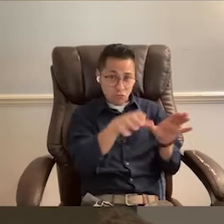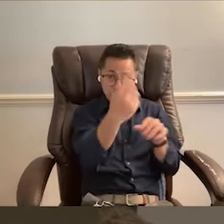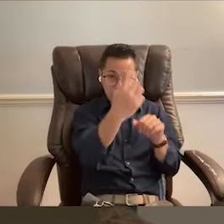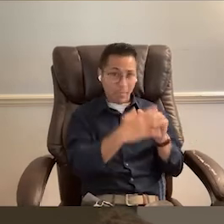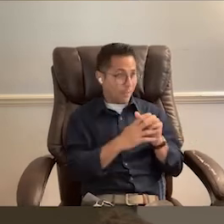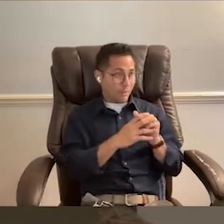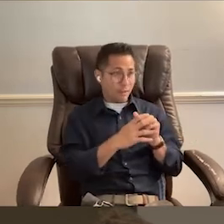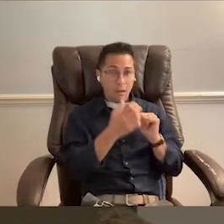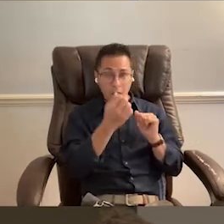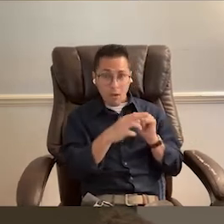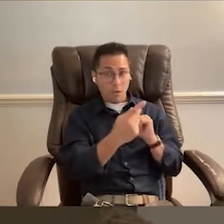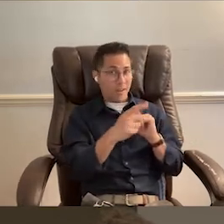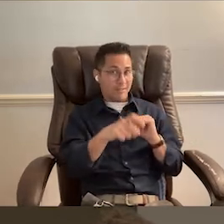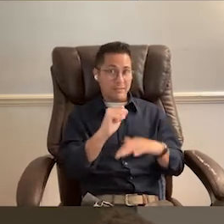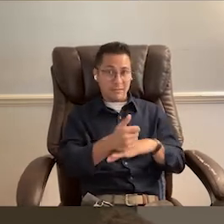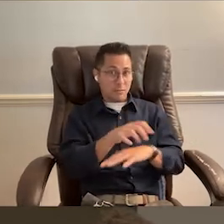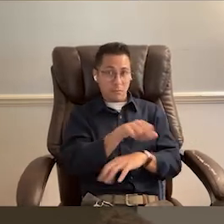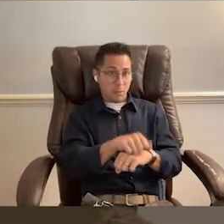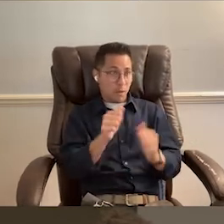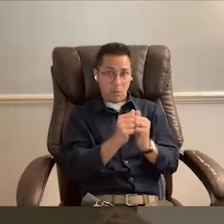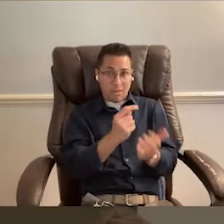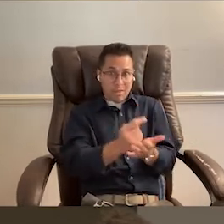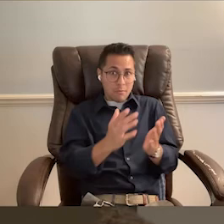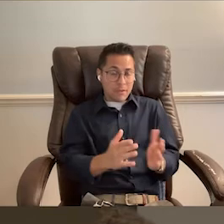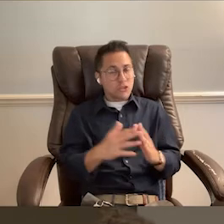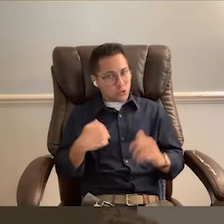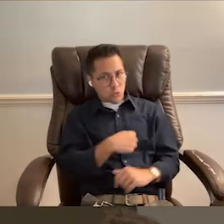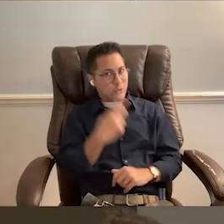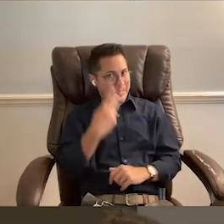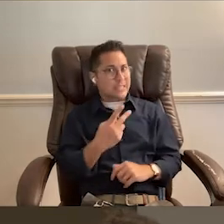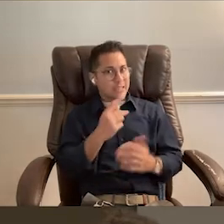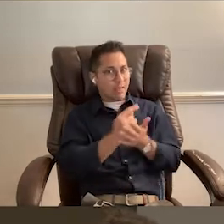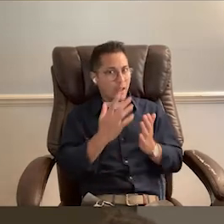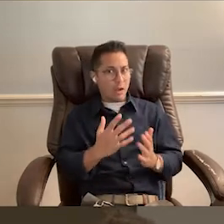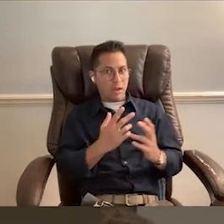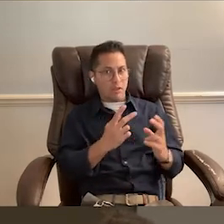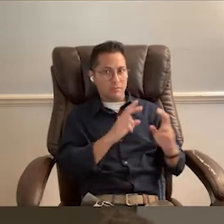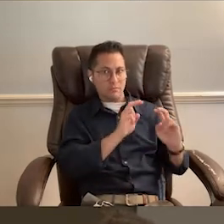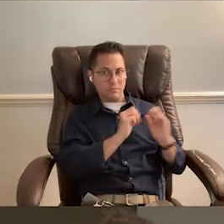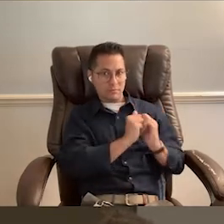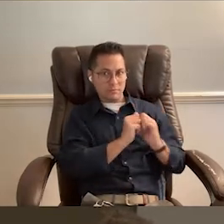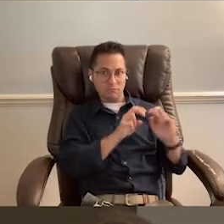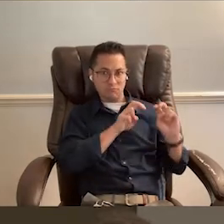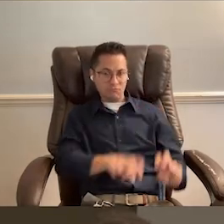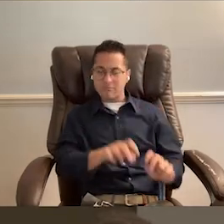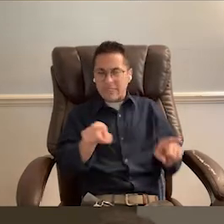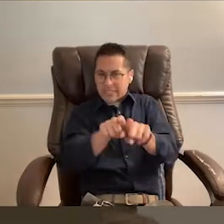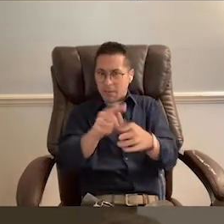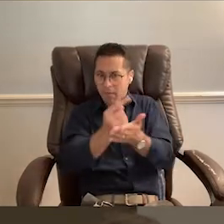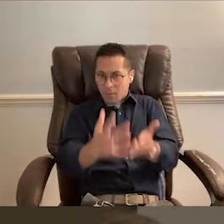now, or you need to journal it, or you need to do something, or we need to make an appointment with the therapist.